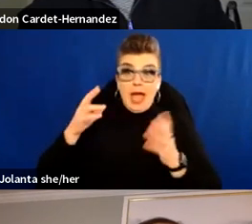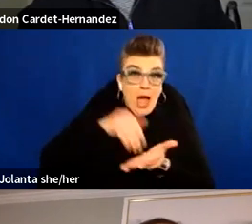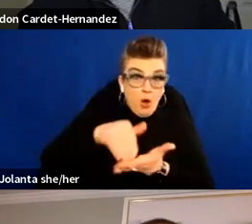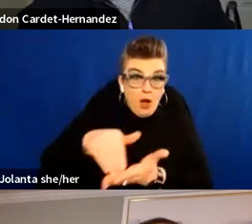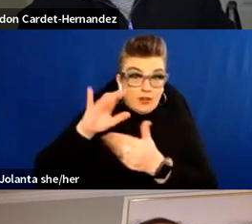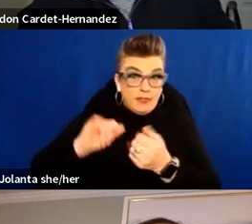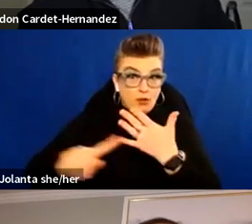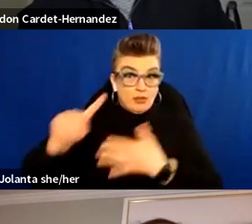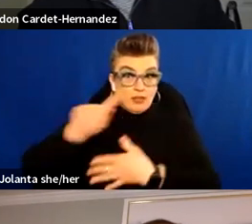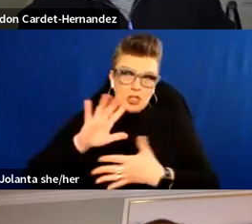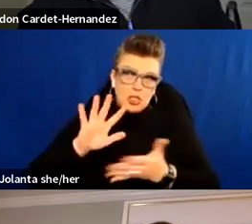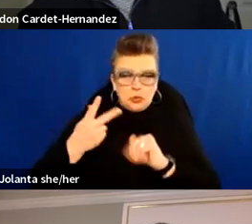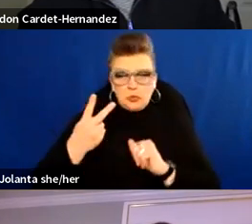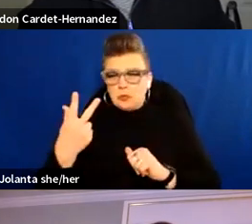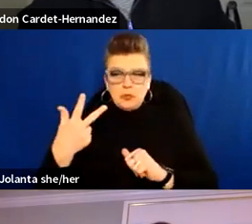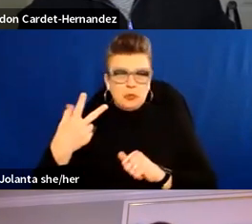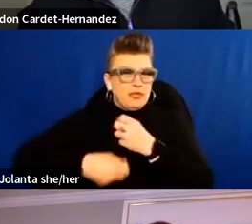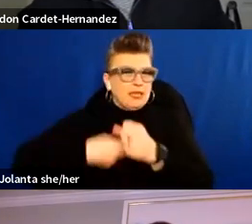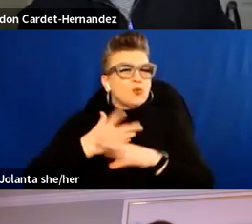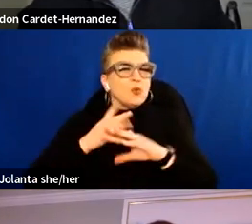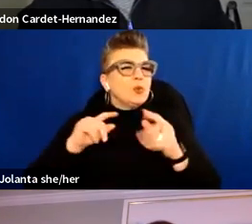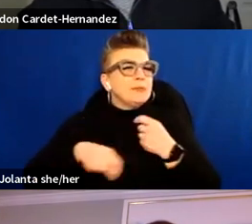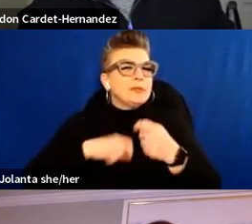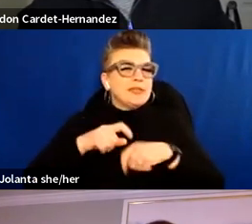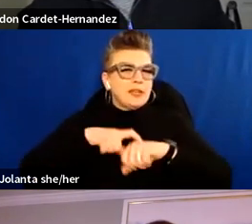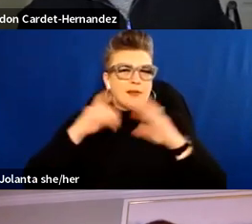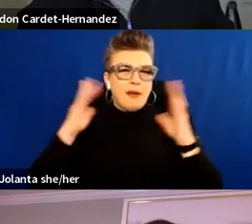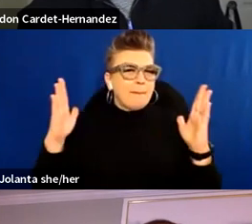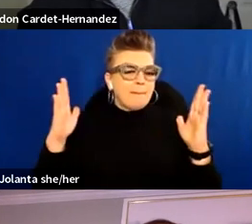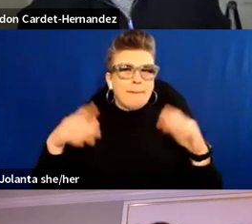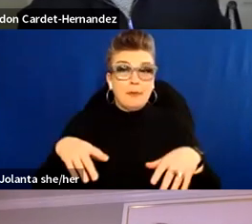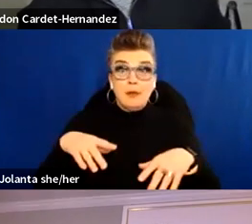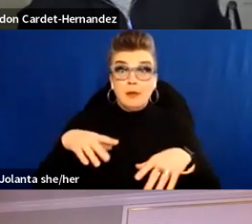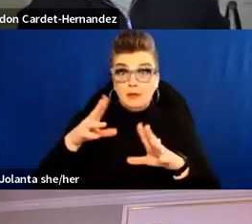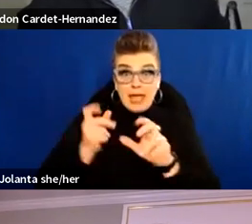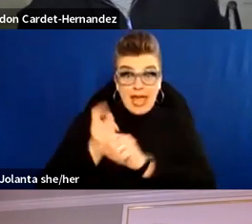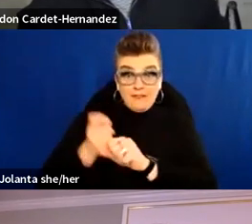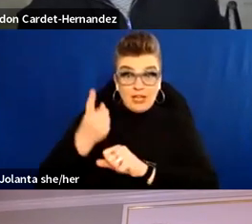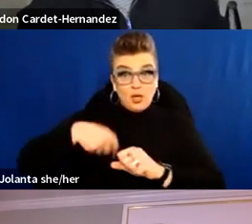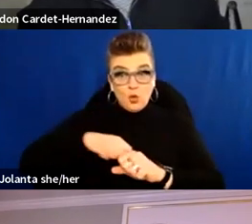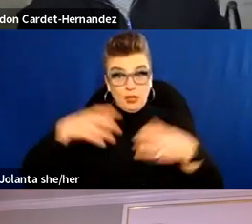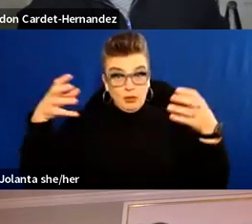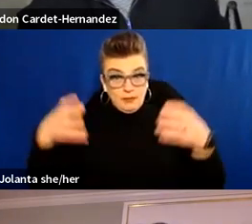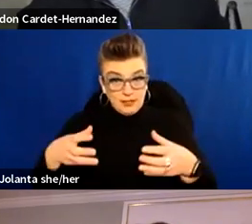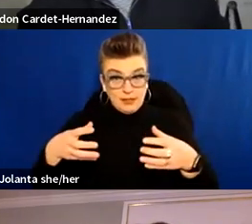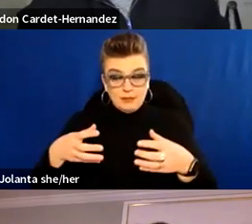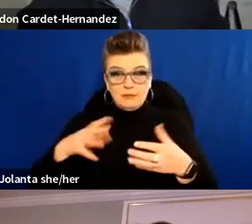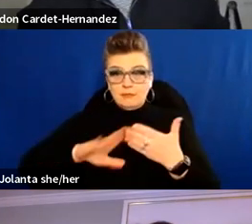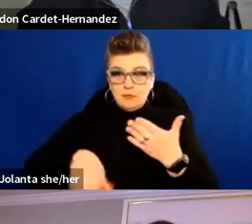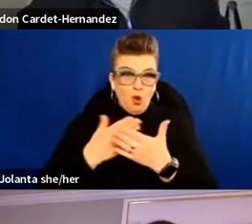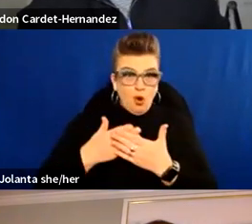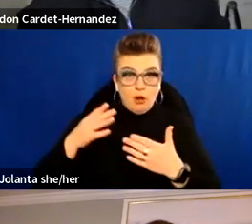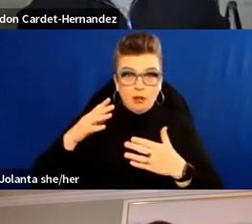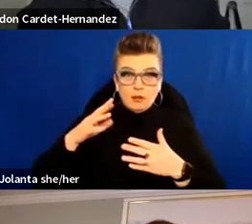um i don't think we have a specific time period every year we uh uh convene um stakeholders to